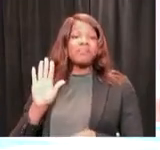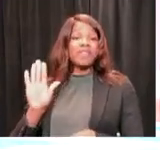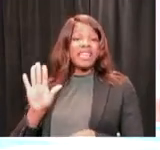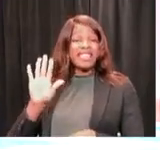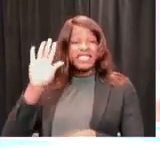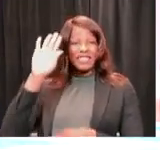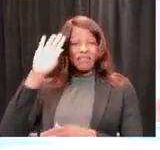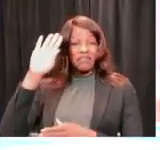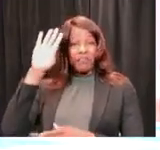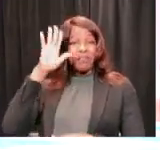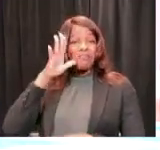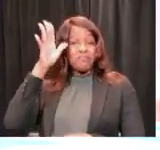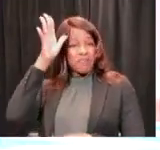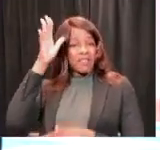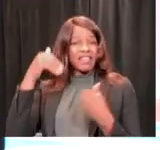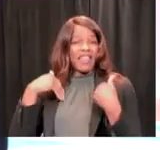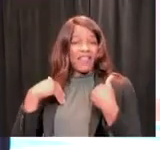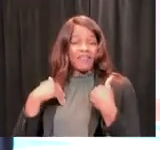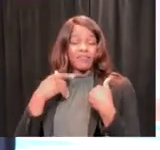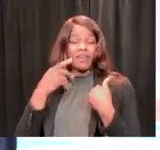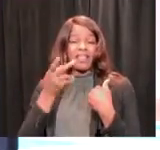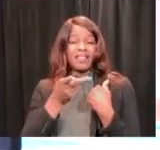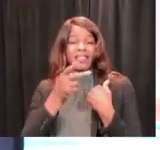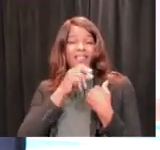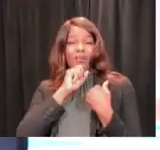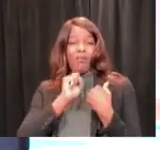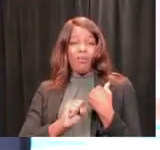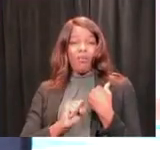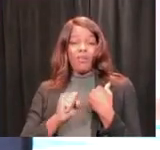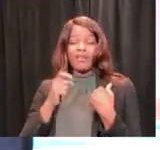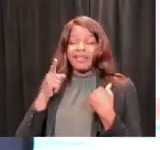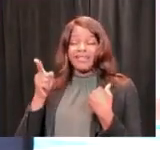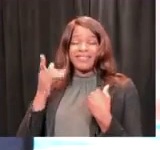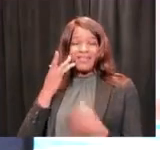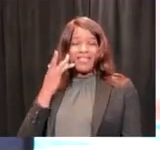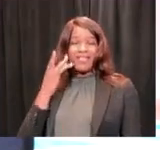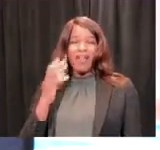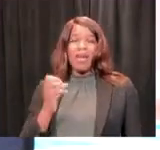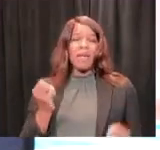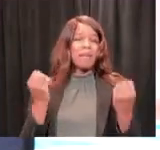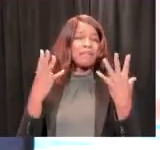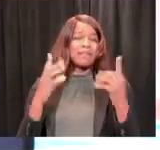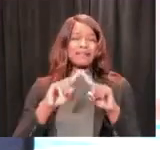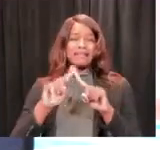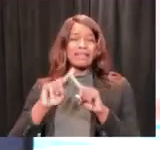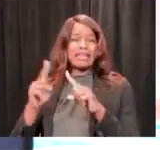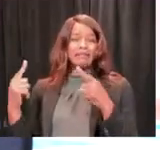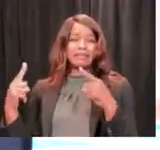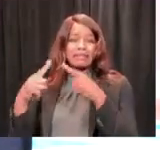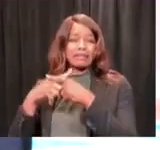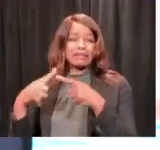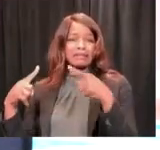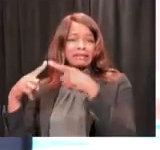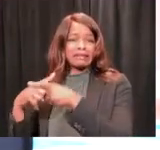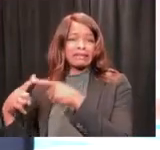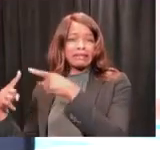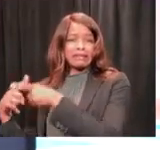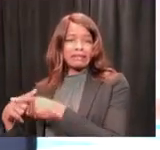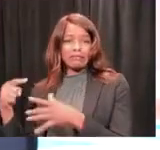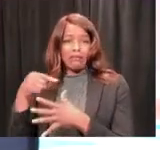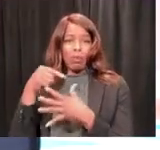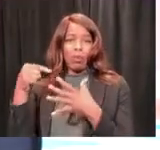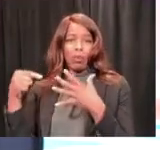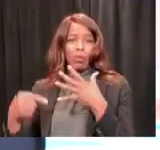brothers cannot stand him because he's the favorite of the family. All these dynamics show up. Family, every single